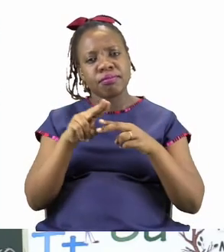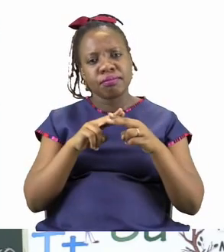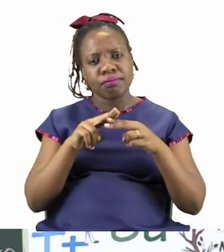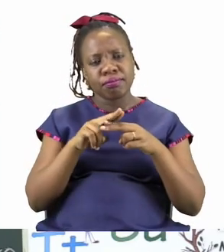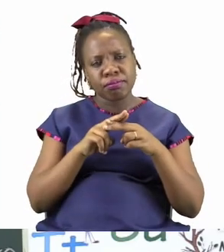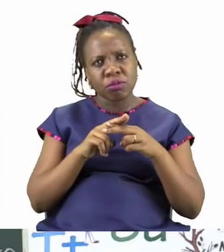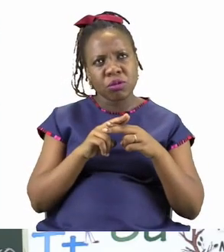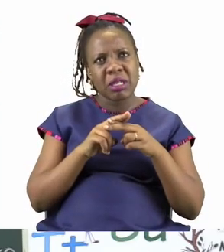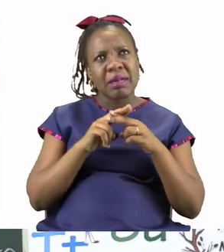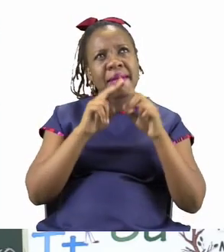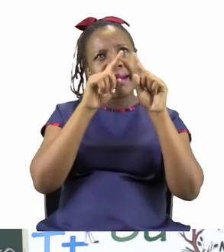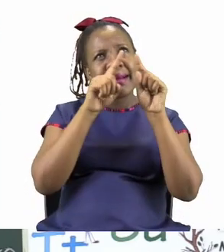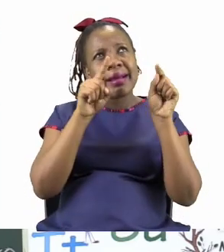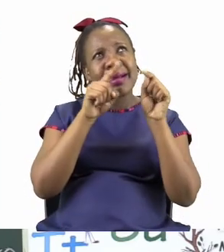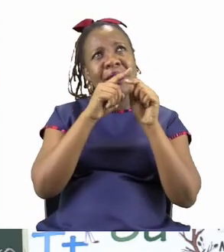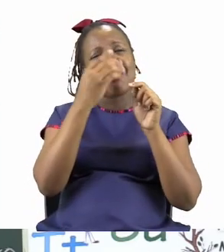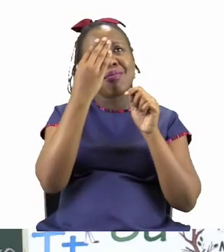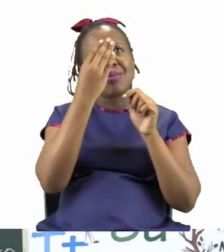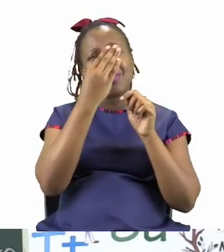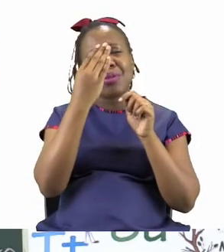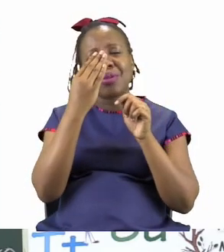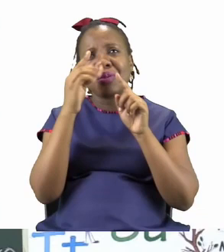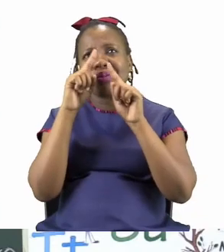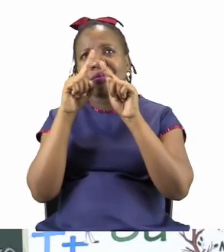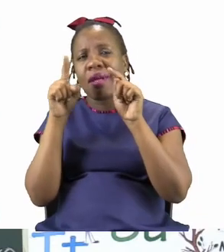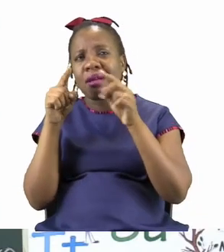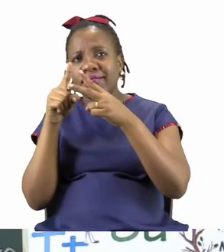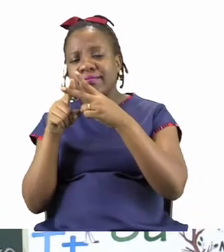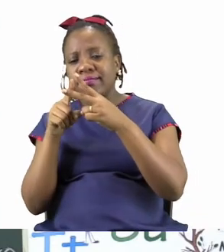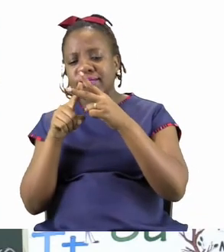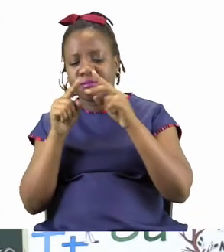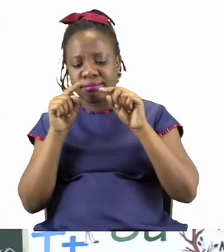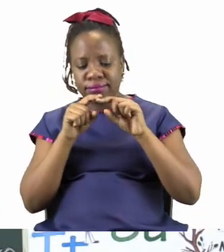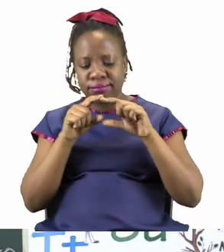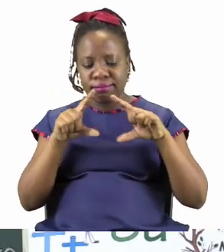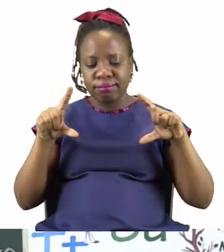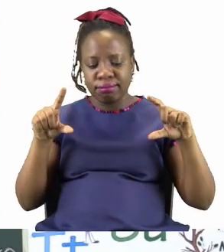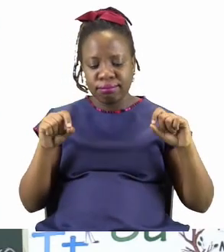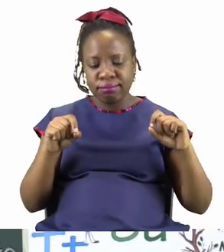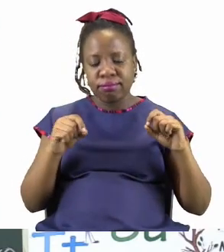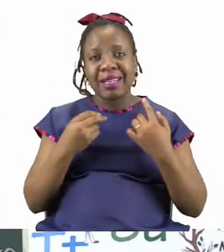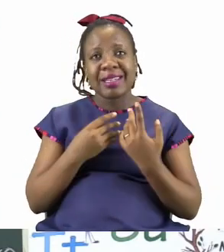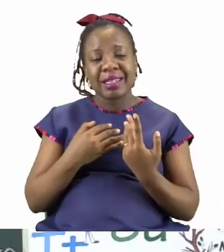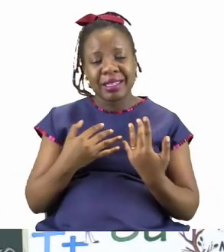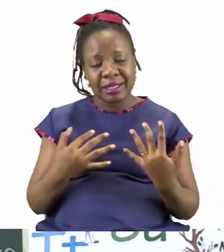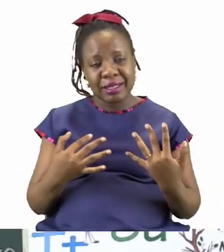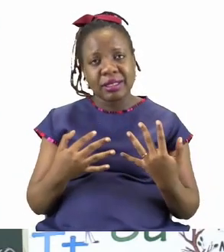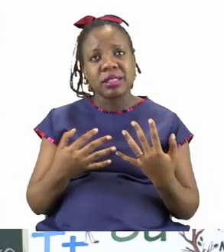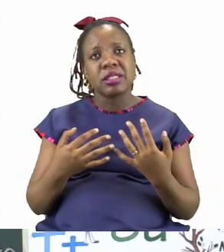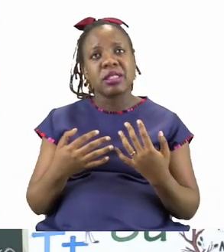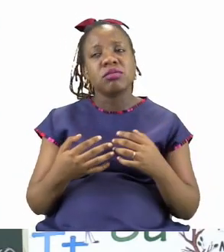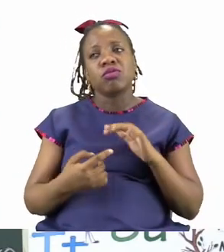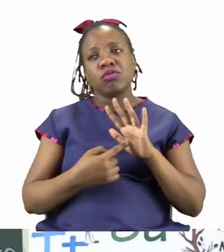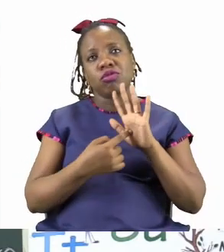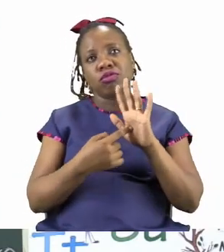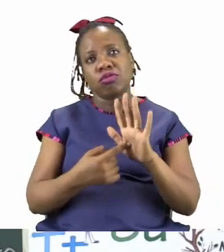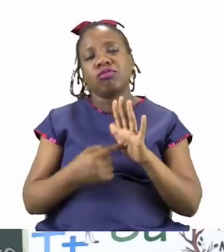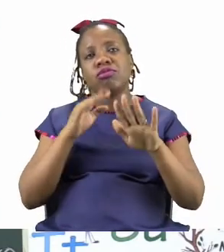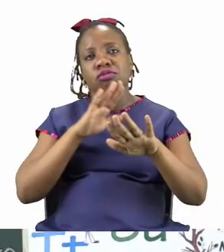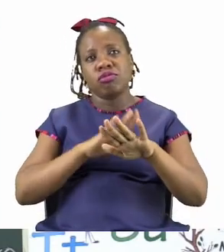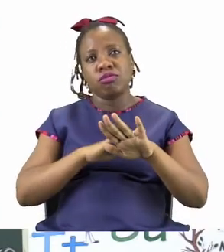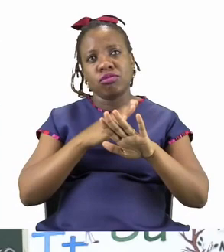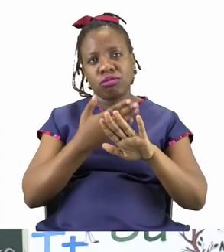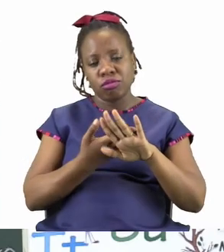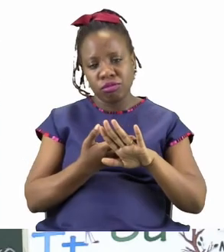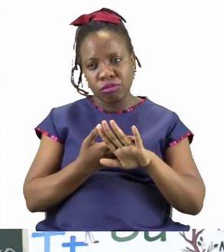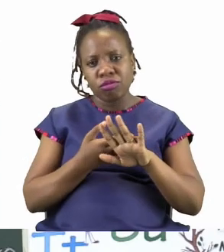remember, make sure you understand which quantifier to use when we look at countable and which ones to